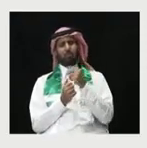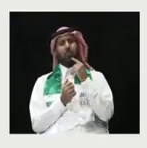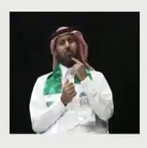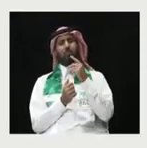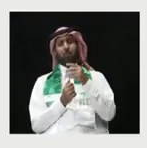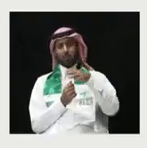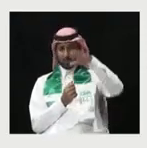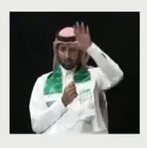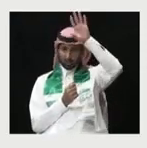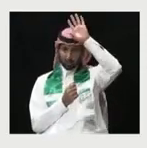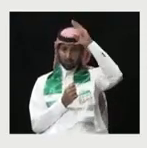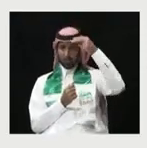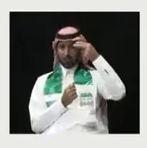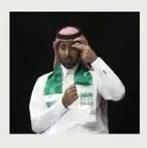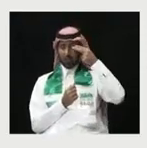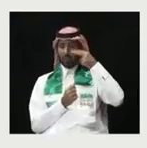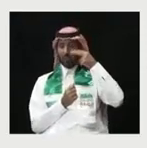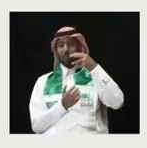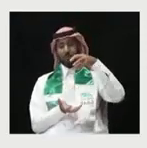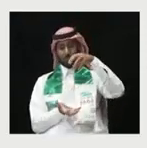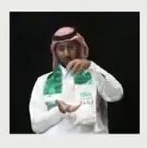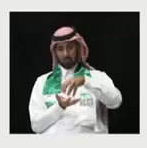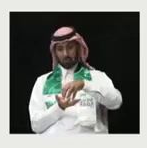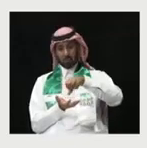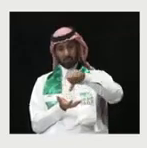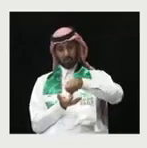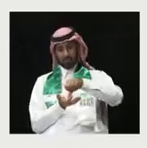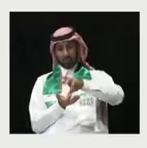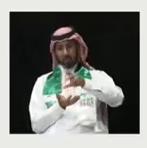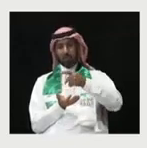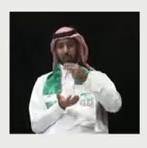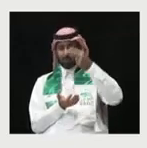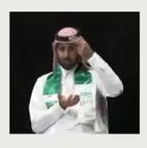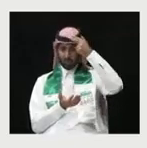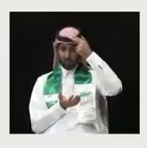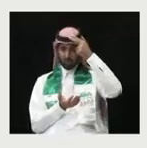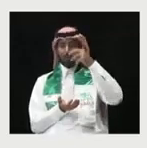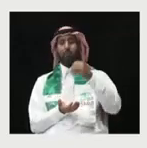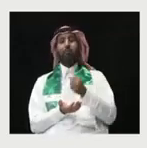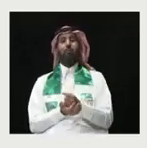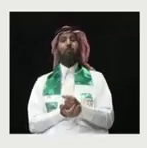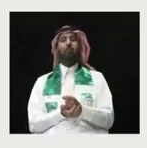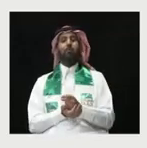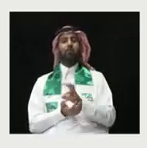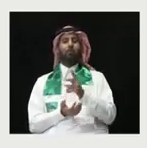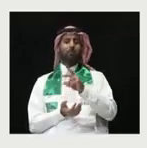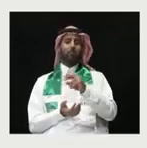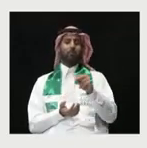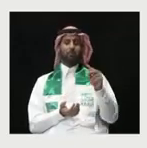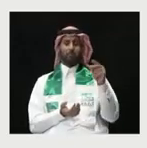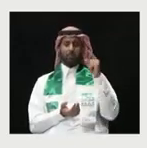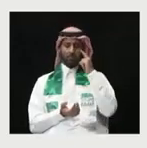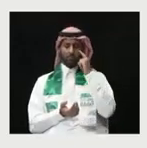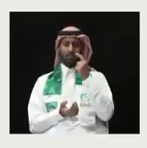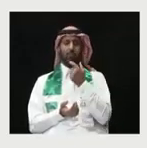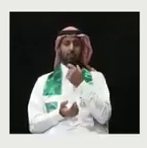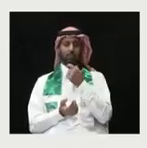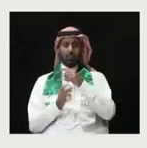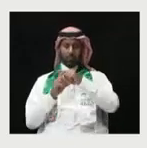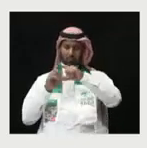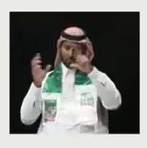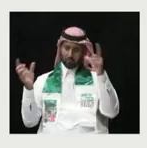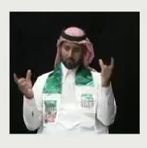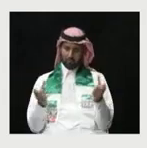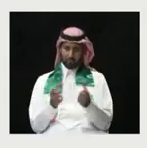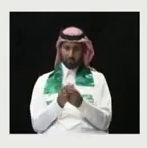King Abdulaziz established the Kingdom of Saudi Arabia as an independent country